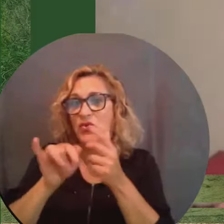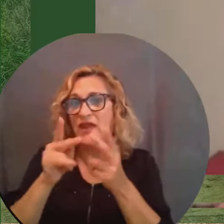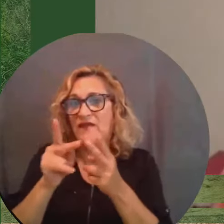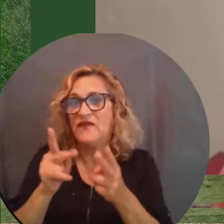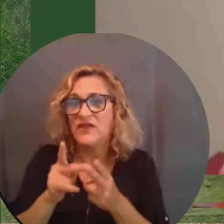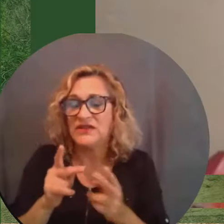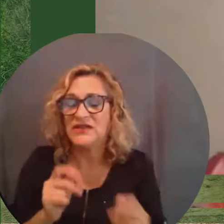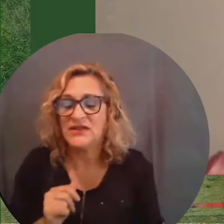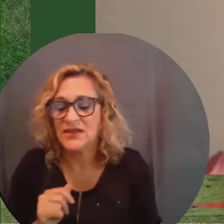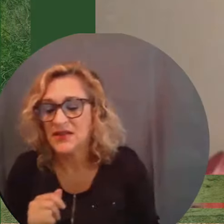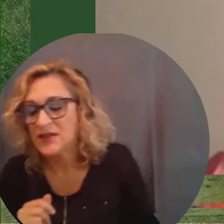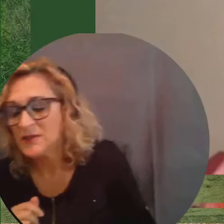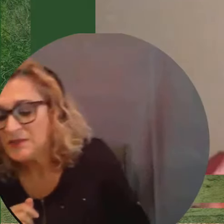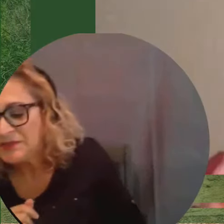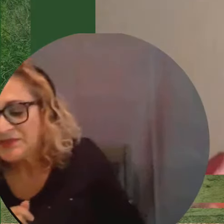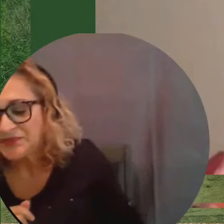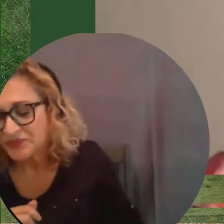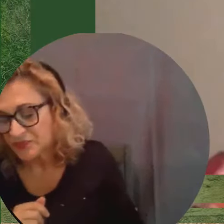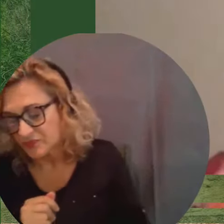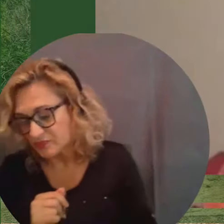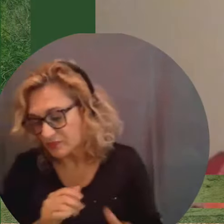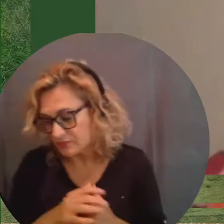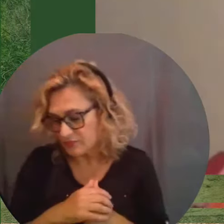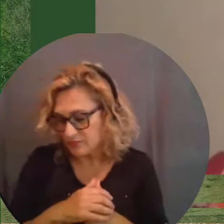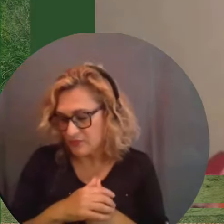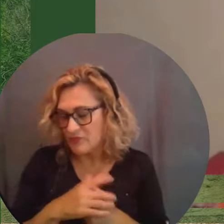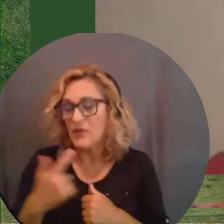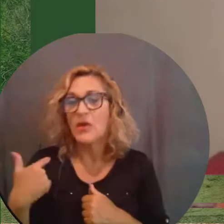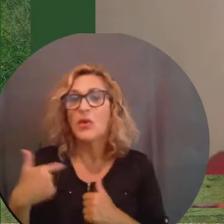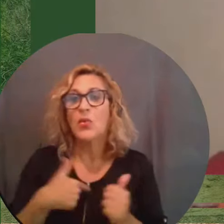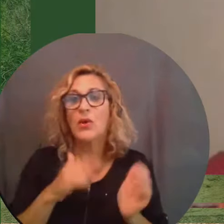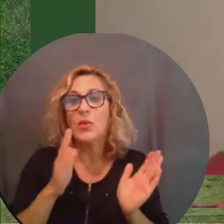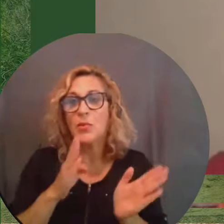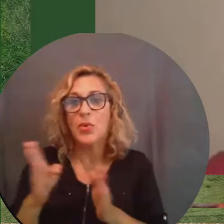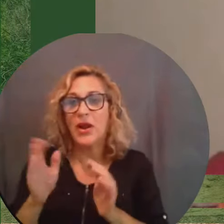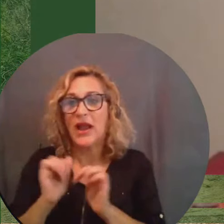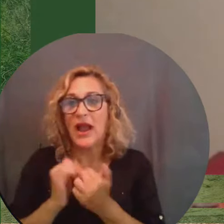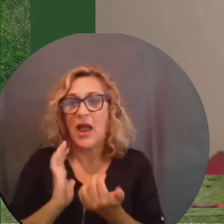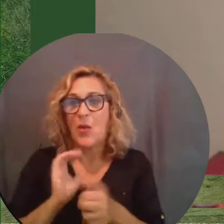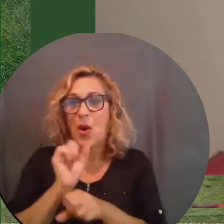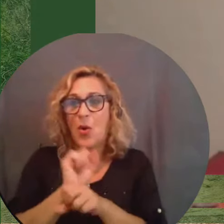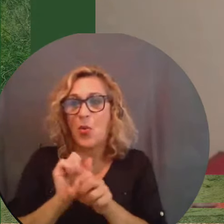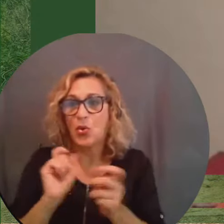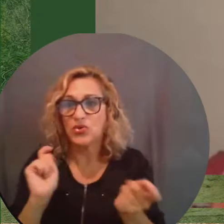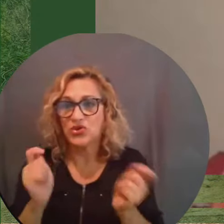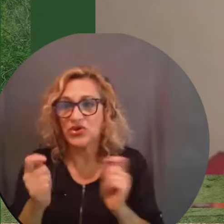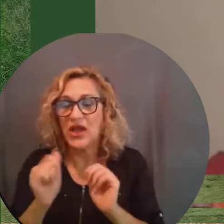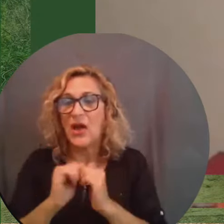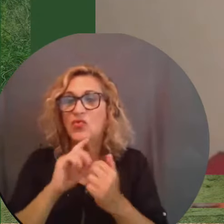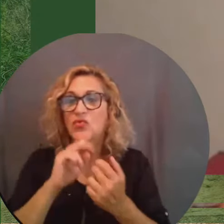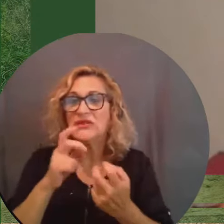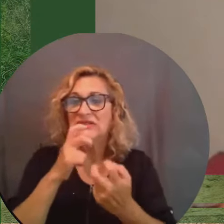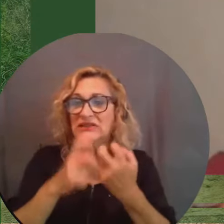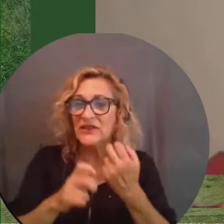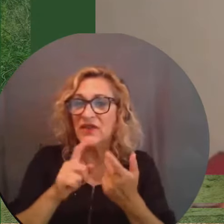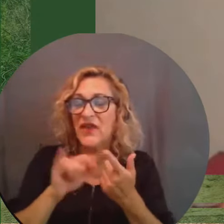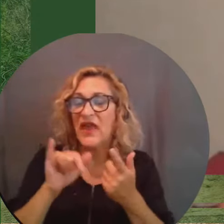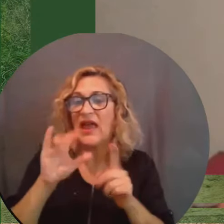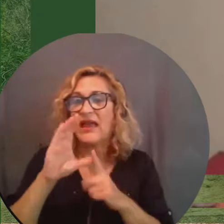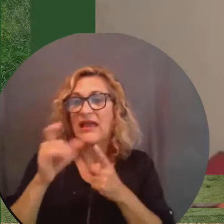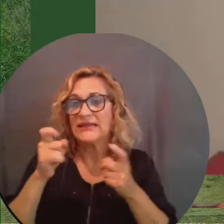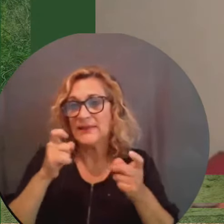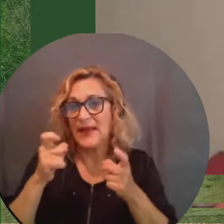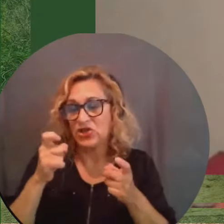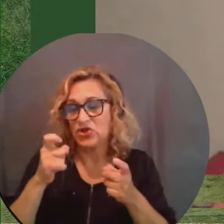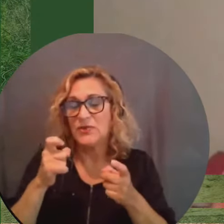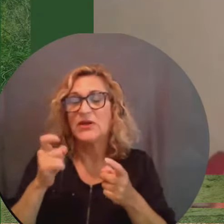visiting. So we were prepping for just how our work would shift, how much more difficult the case management would be, because